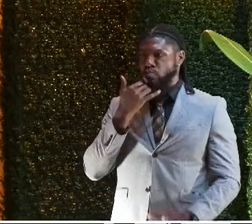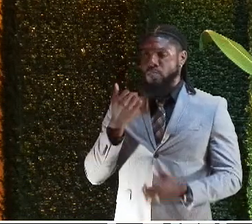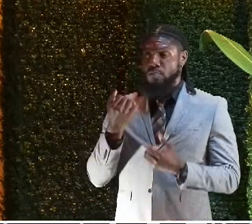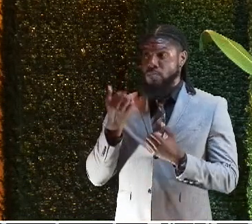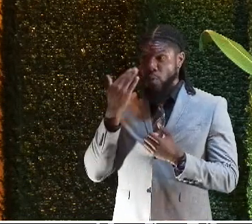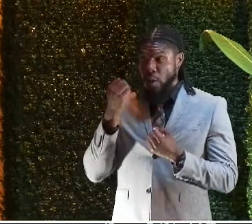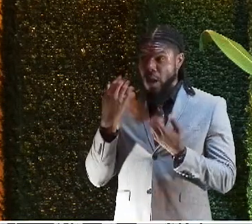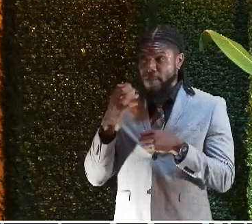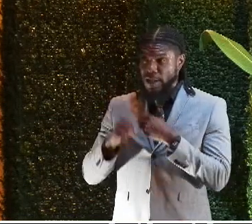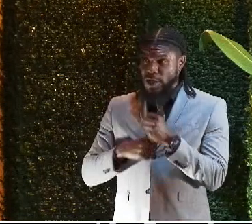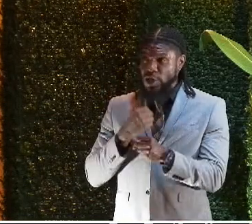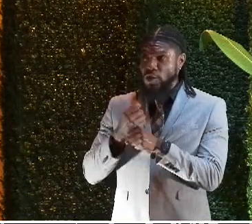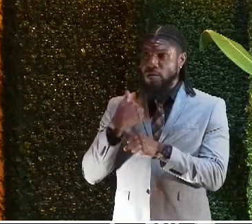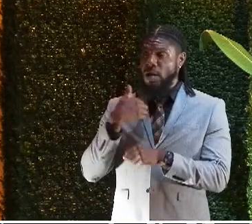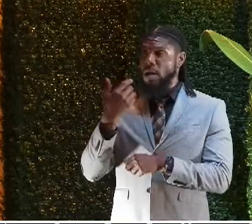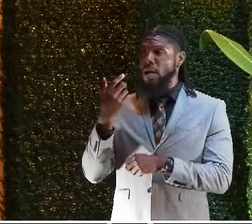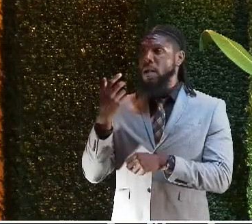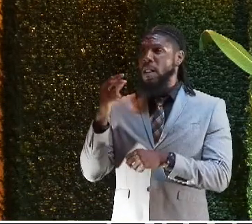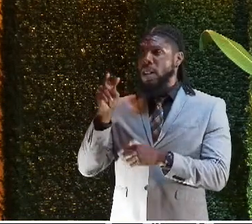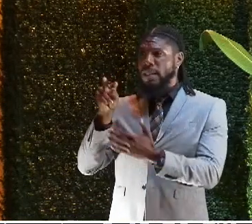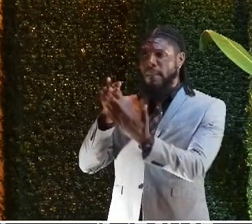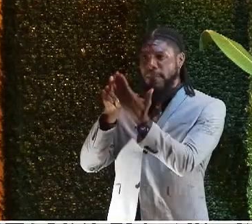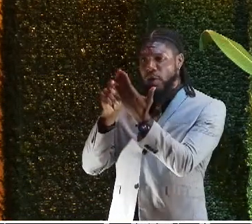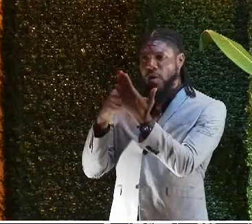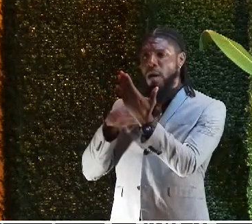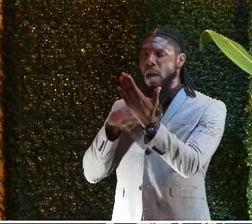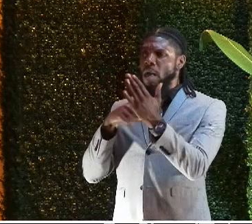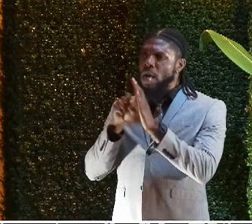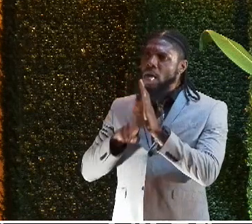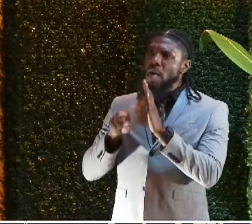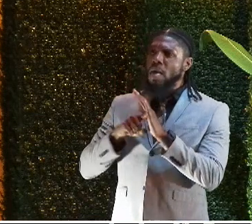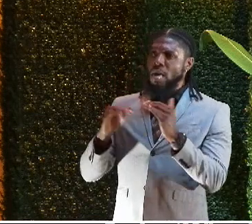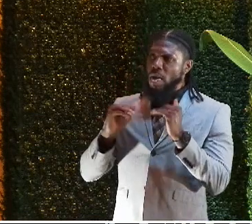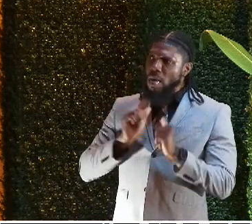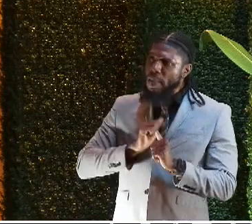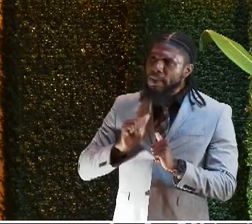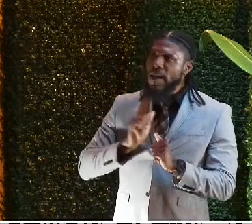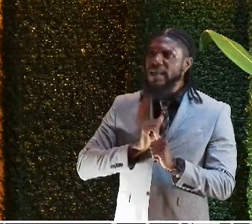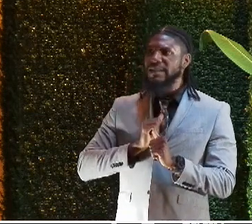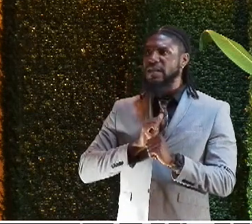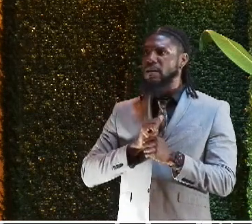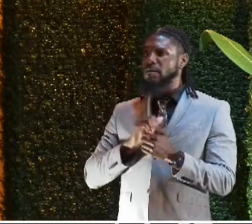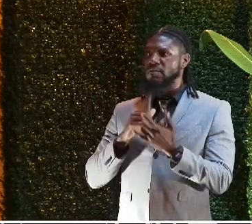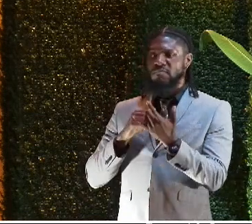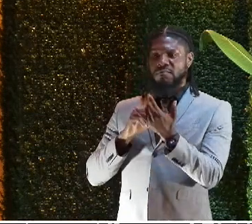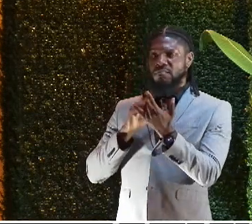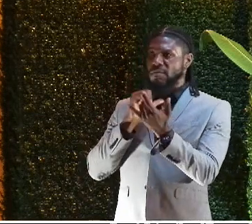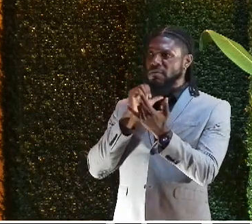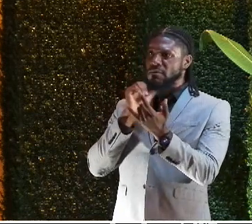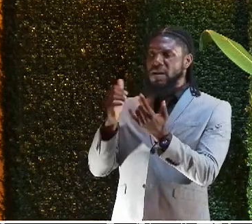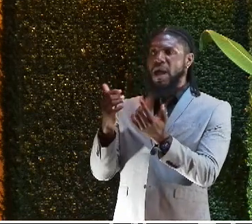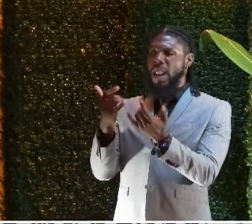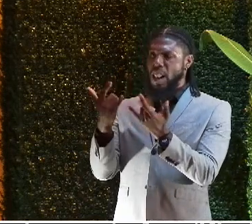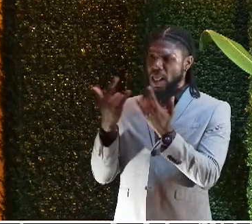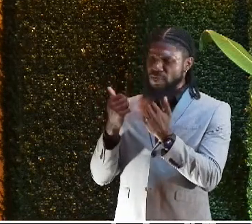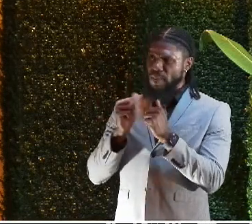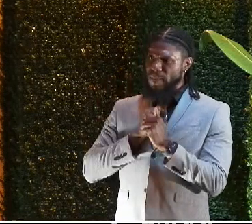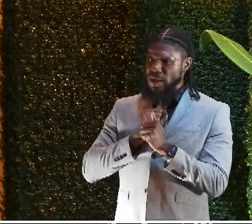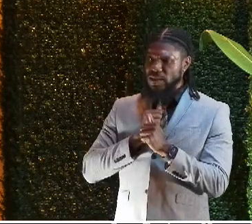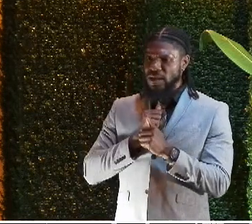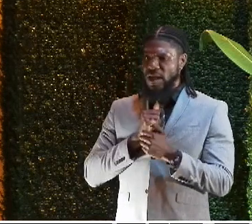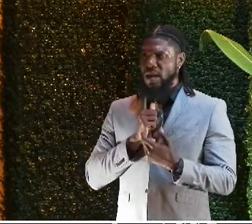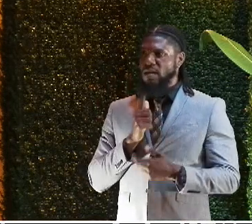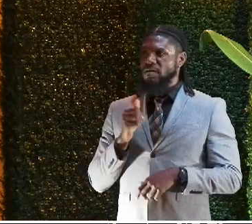said transphobic shit to myself? Not loving myself? You look hard, bitch. Look at your